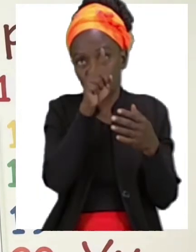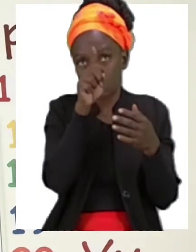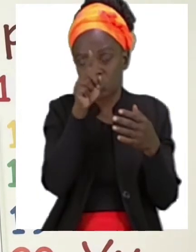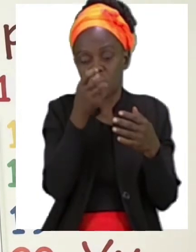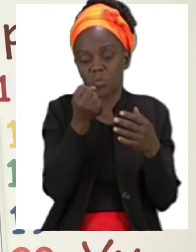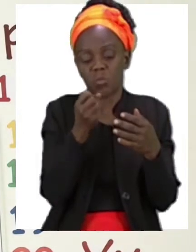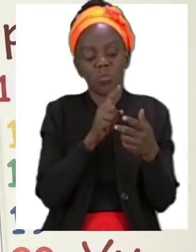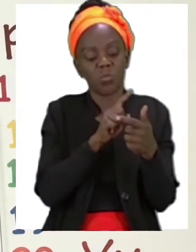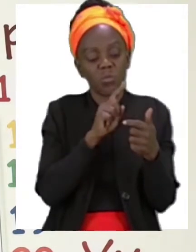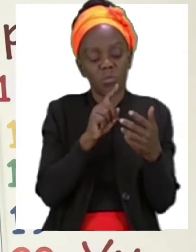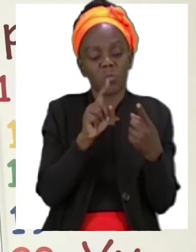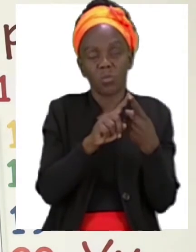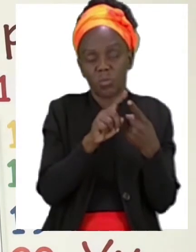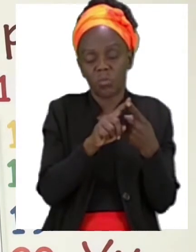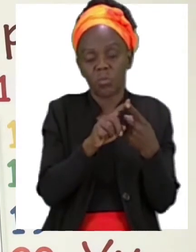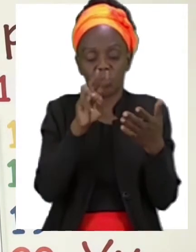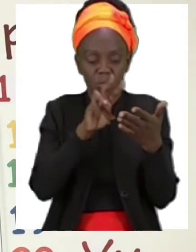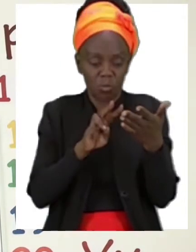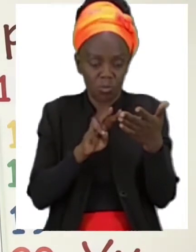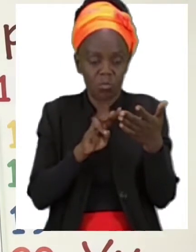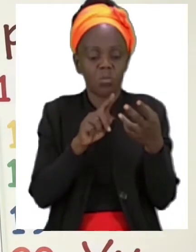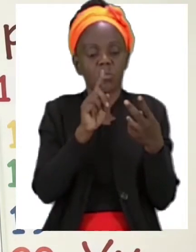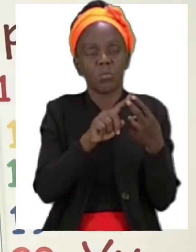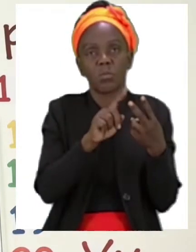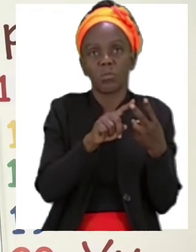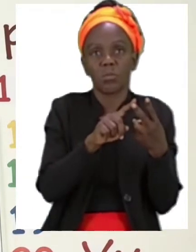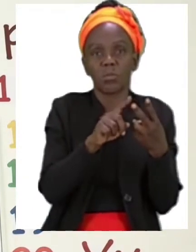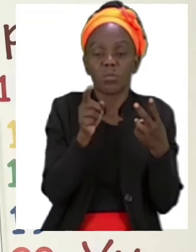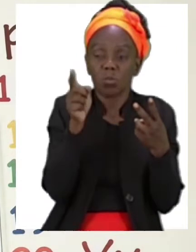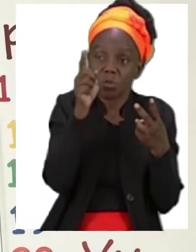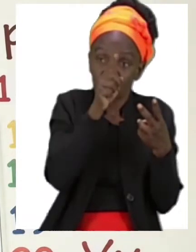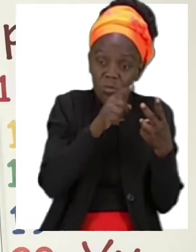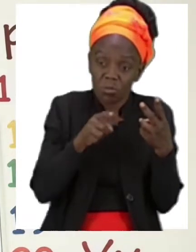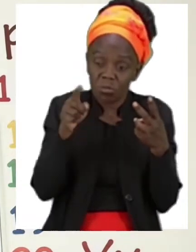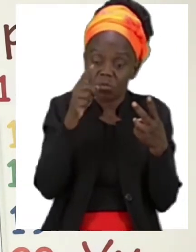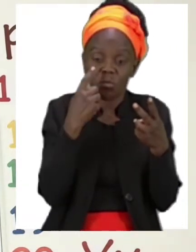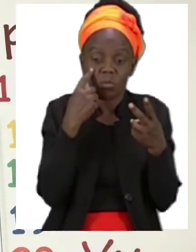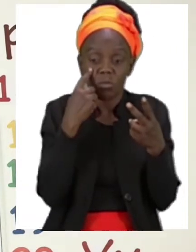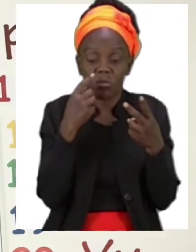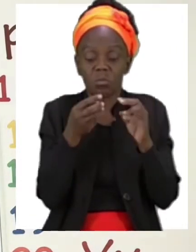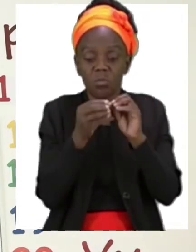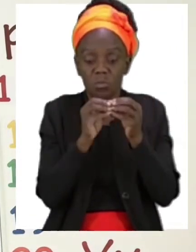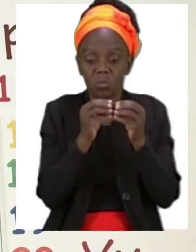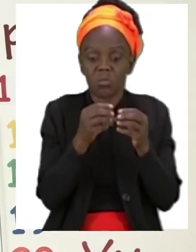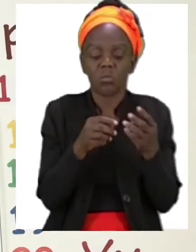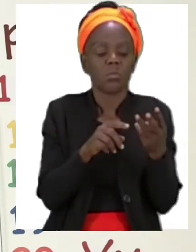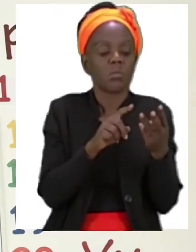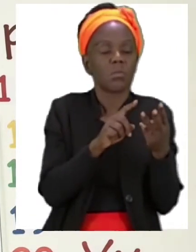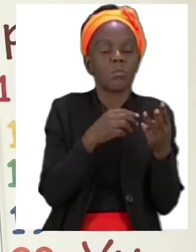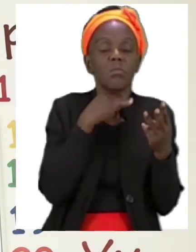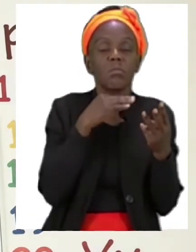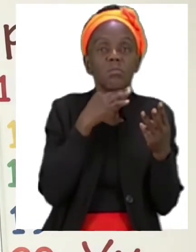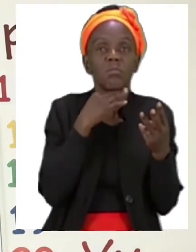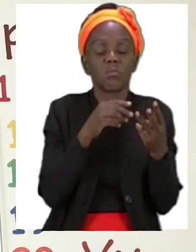sum carefully. And then after that, you must circle the numbers in the story